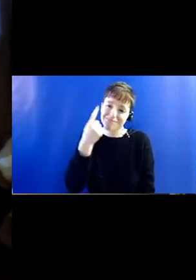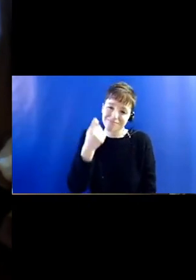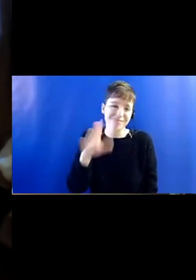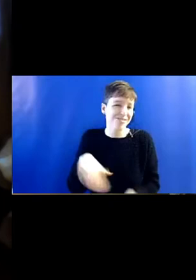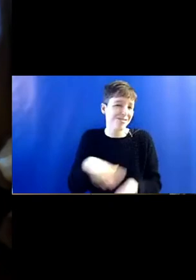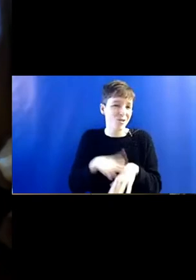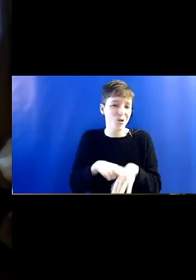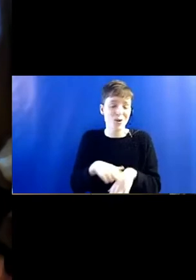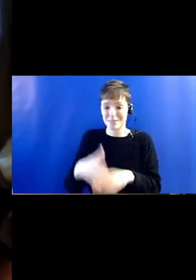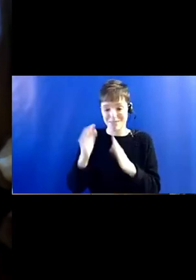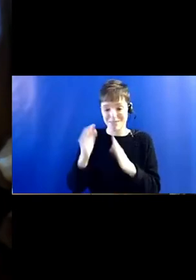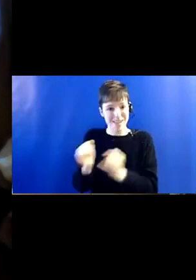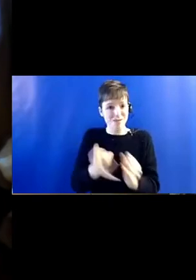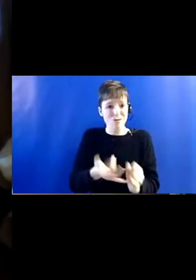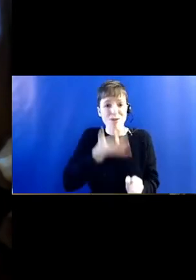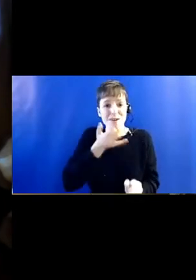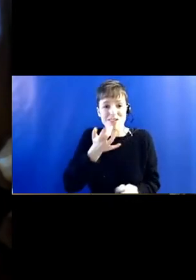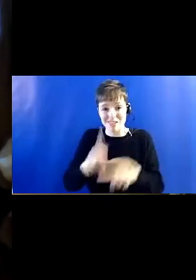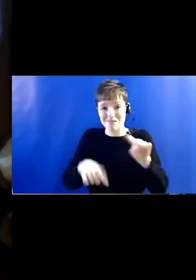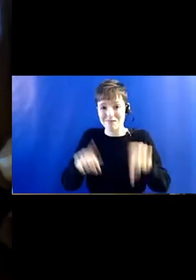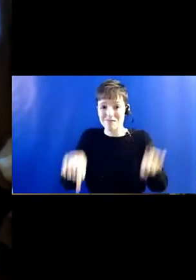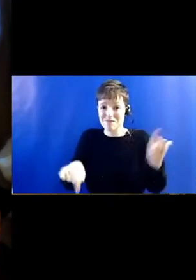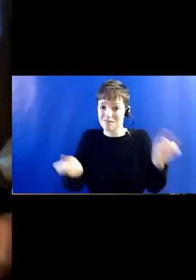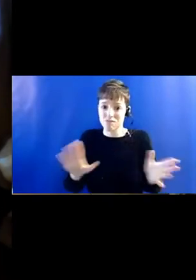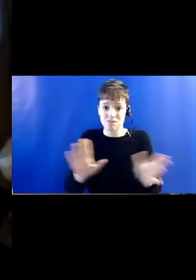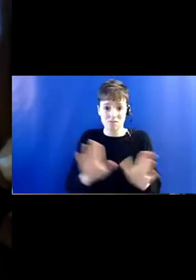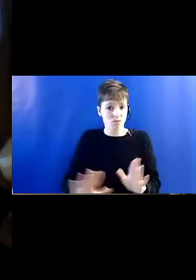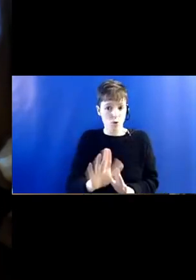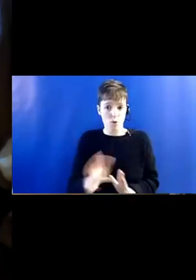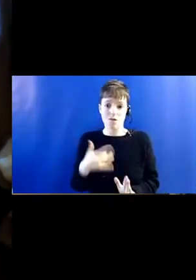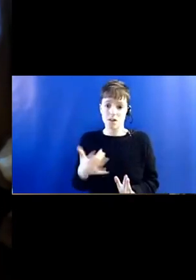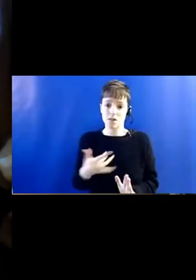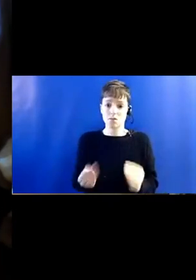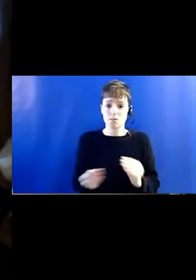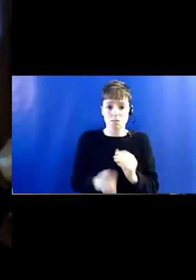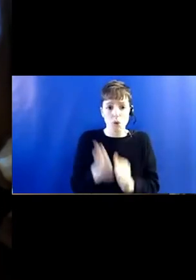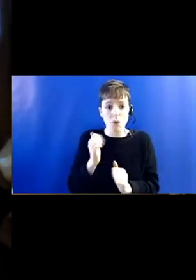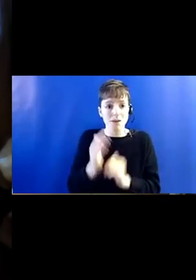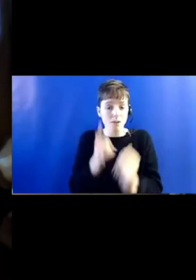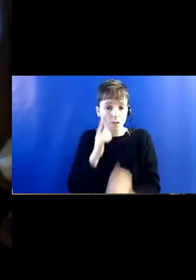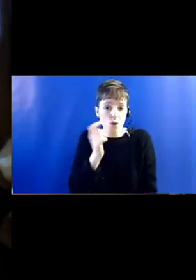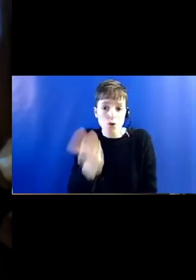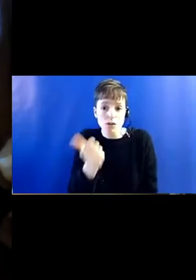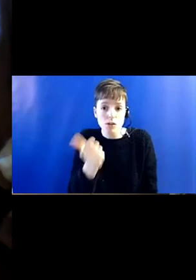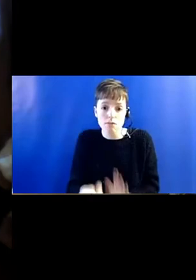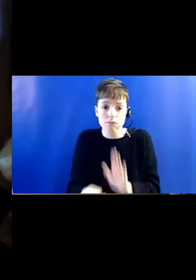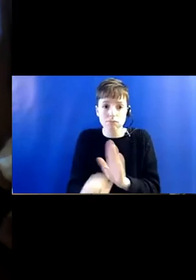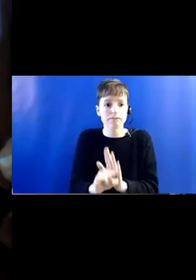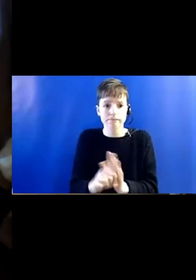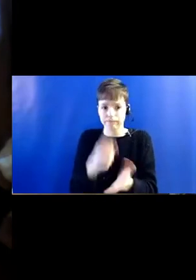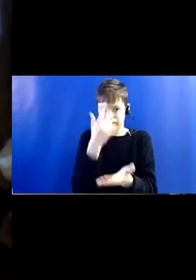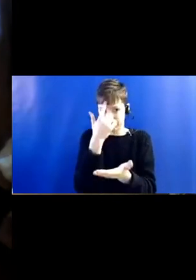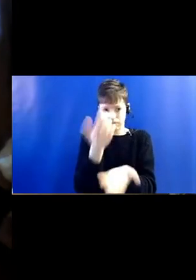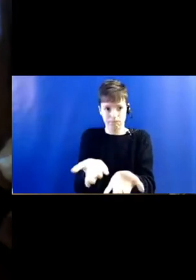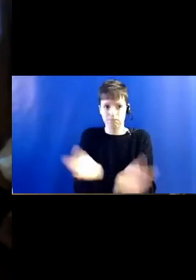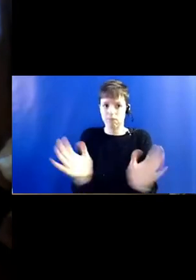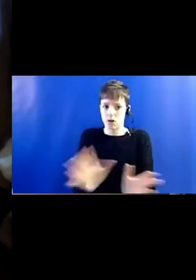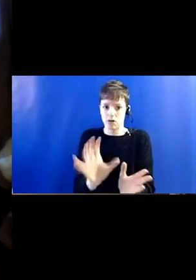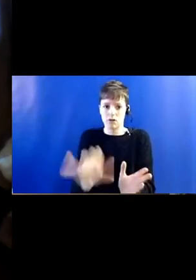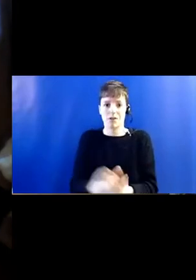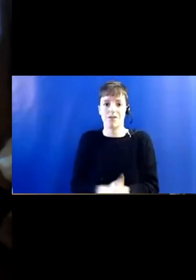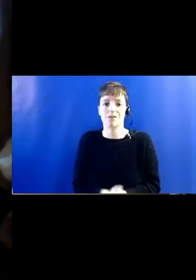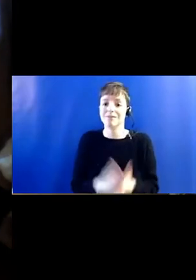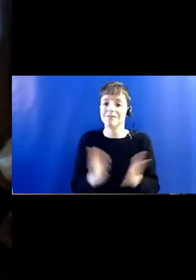we encourage you to use whatever format or terminology you prefer for yourself. And I will kick it over to Shota.